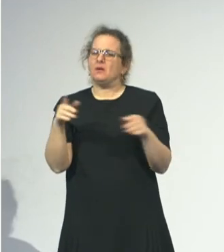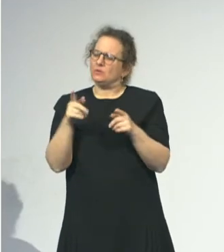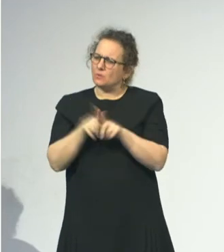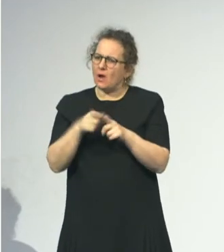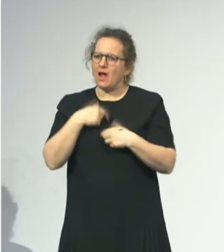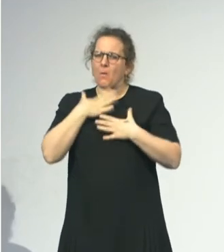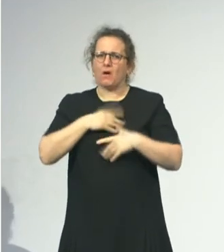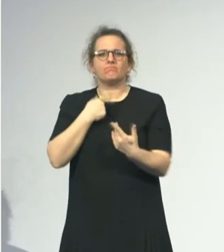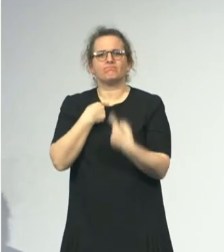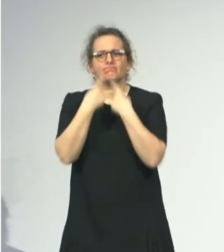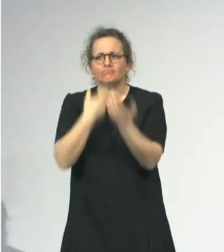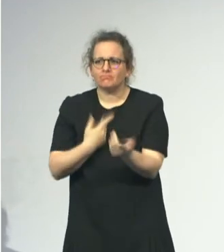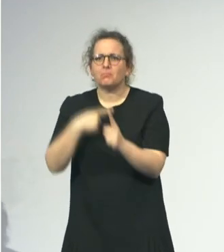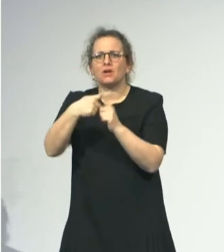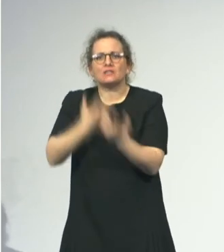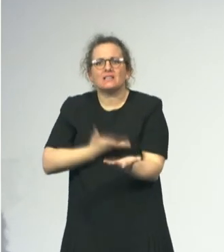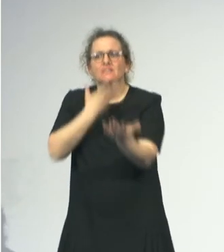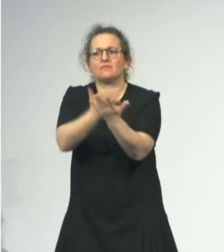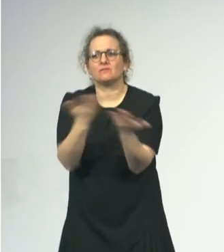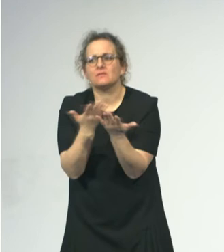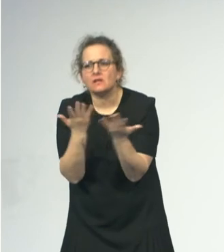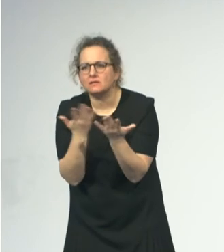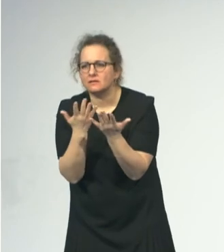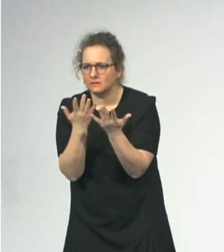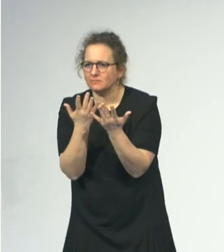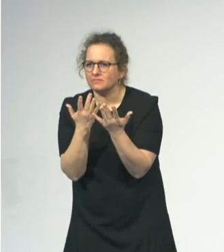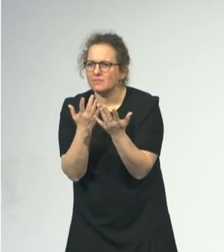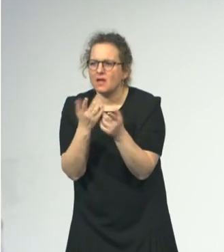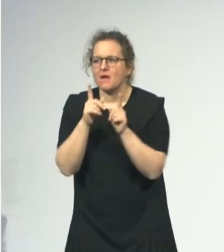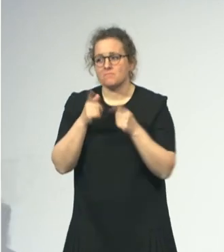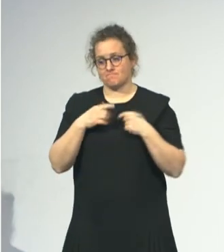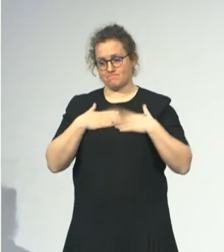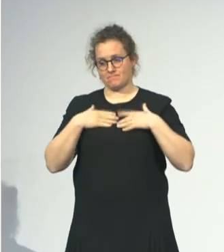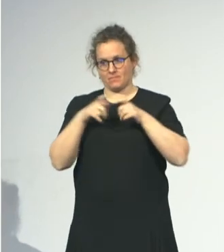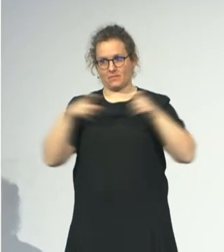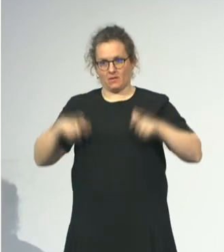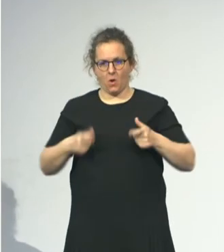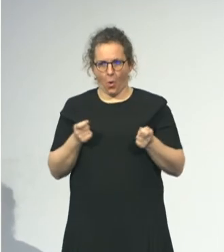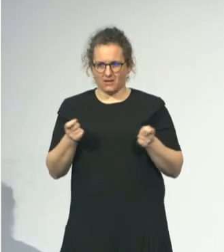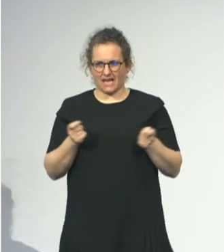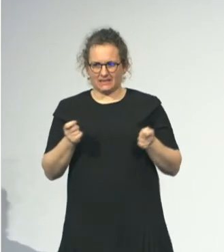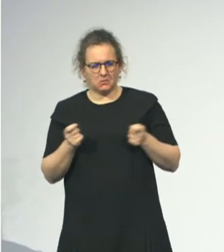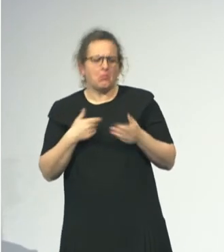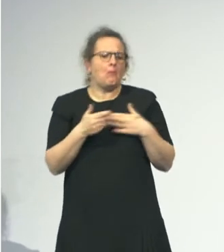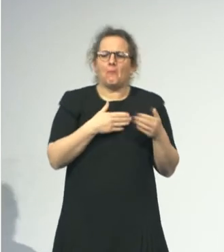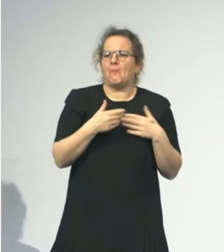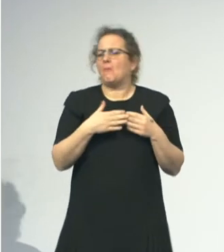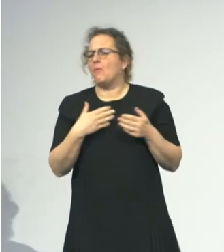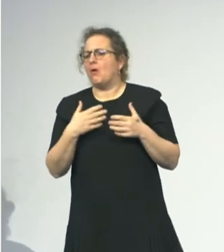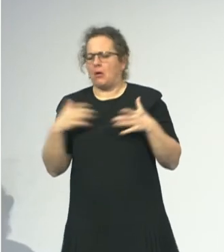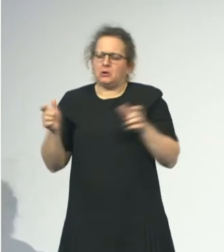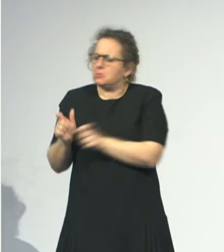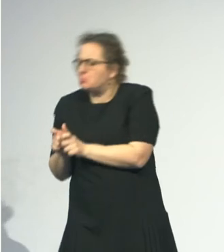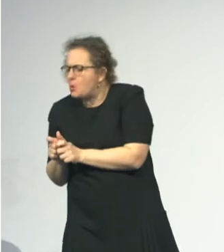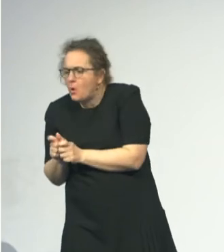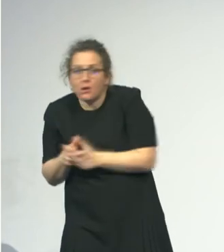as persons, but also as organizations. It doesn't matter if we are bigger or smaller, we are doing